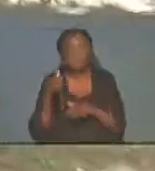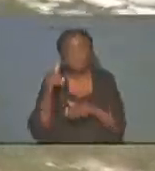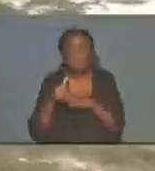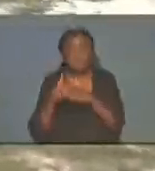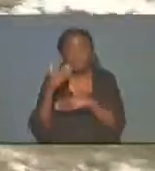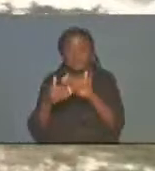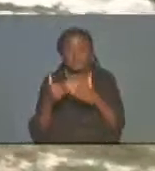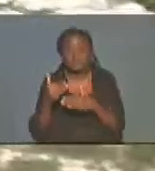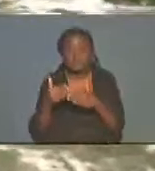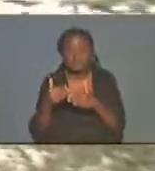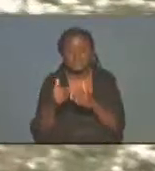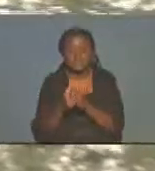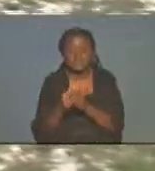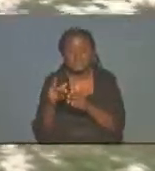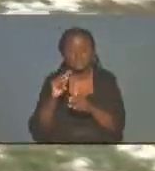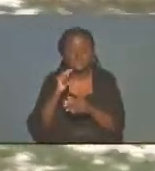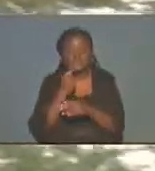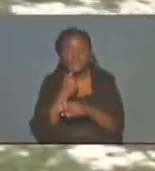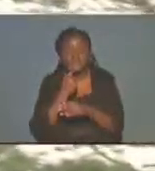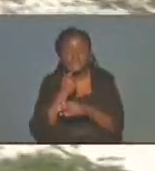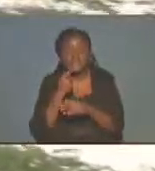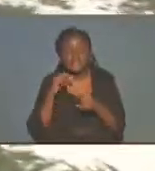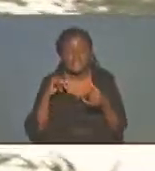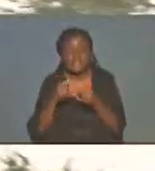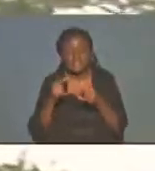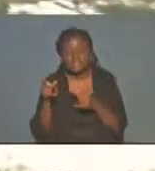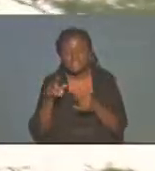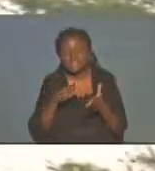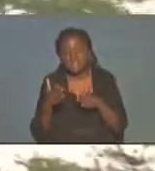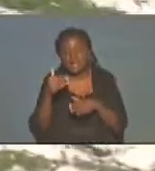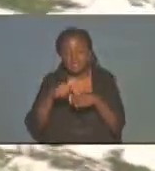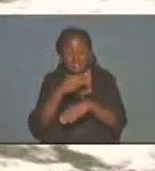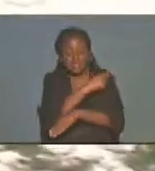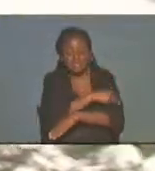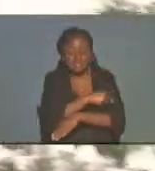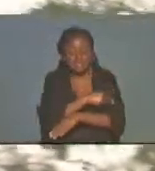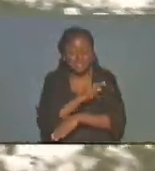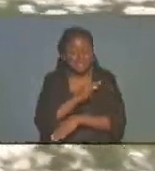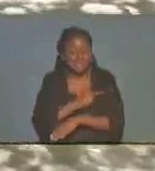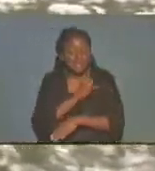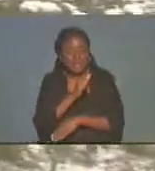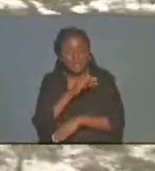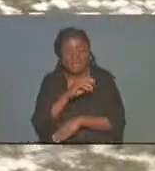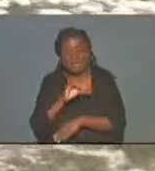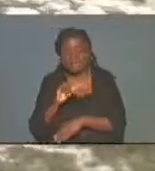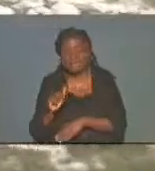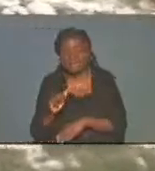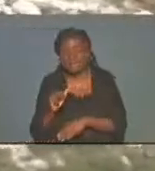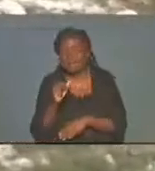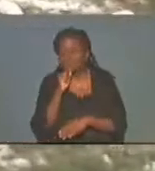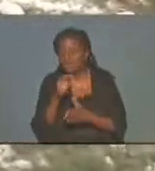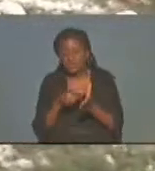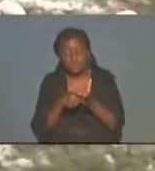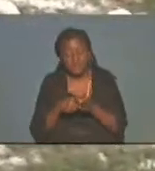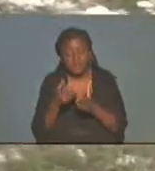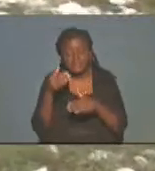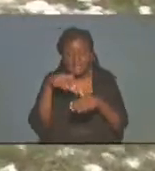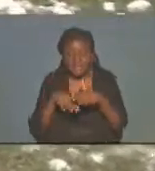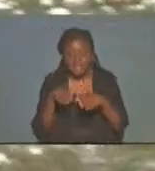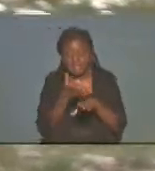injured. He died in hospital. Garcia was not required to enter a plea to the charge. She was granted cash bail in the amount